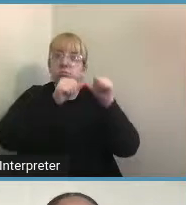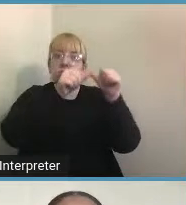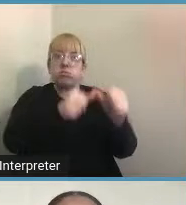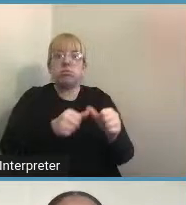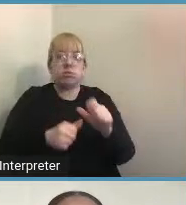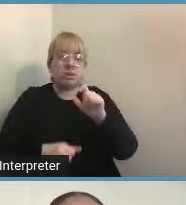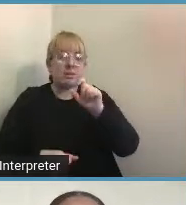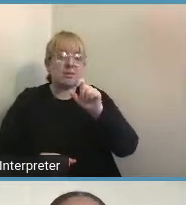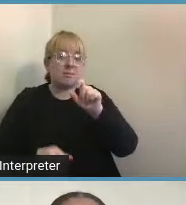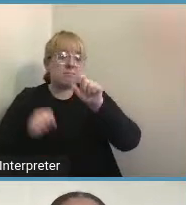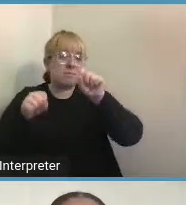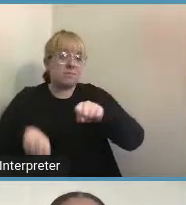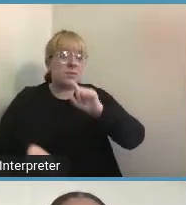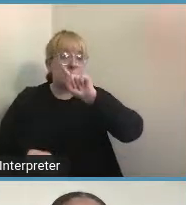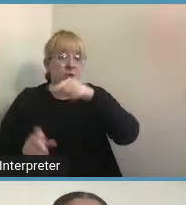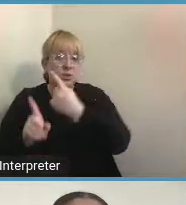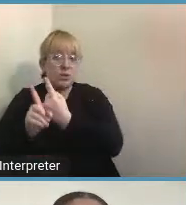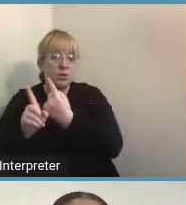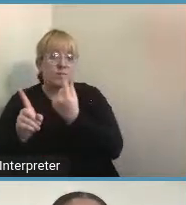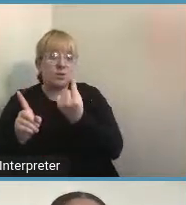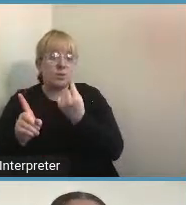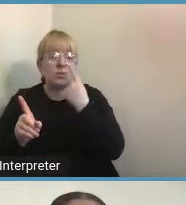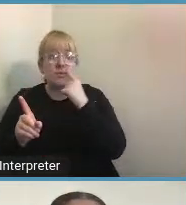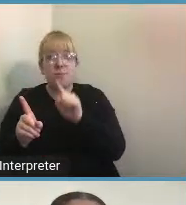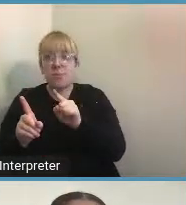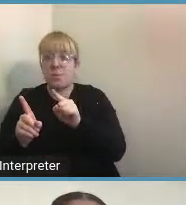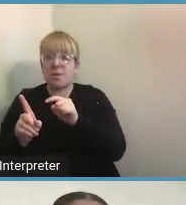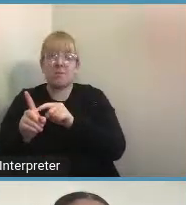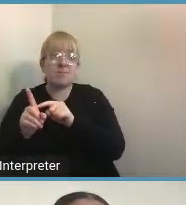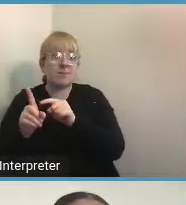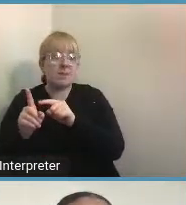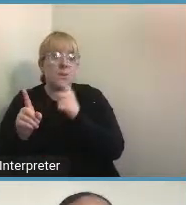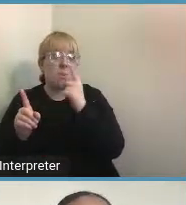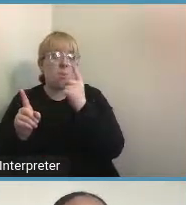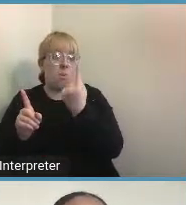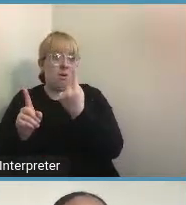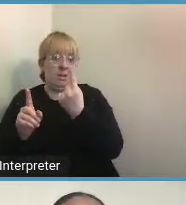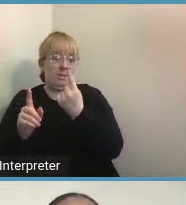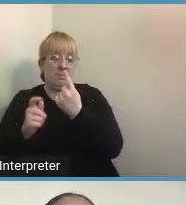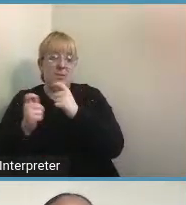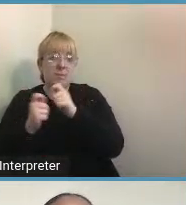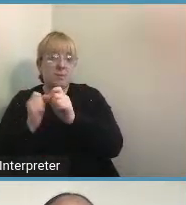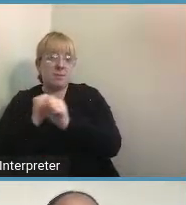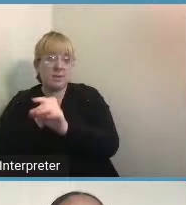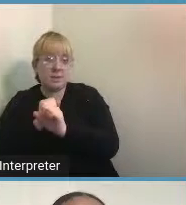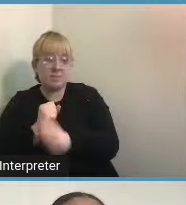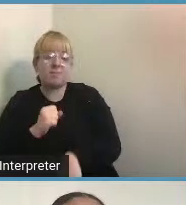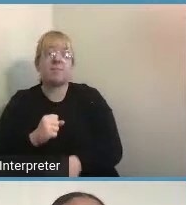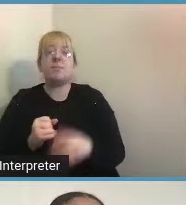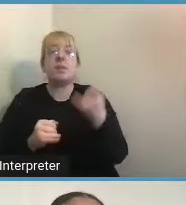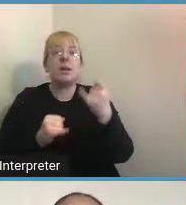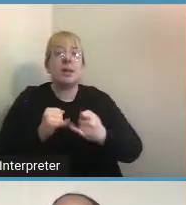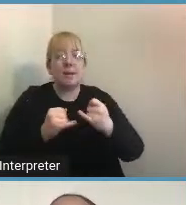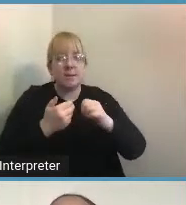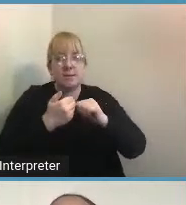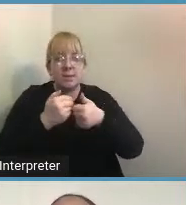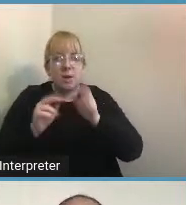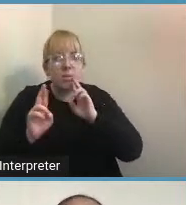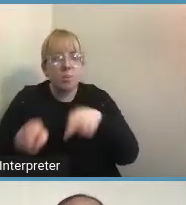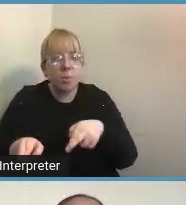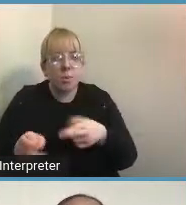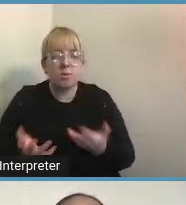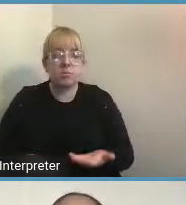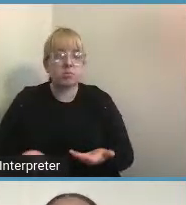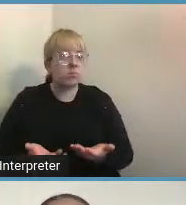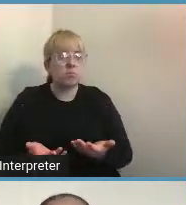for, the amount of time that this campaign is going on. And lastly, how will we report? Are we going to be